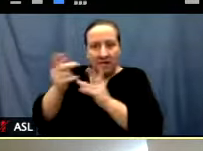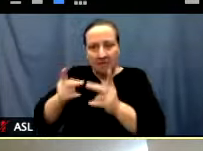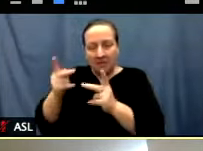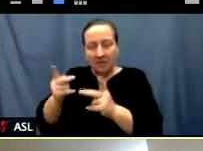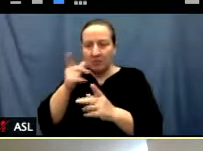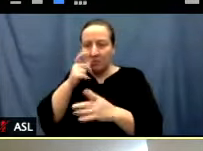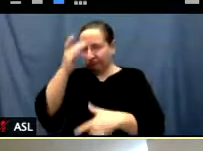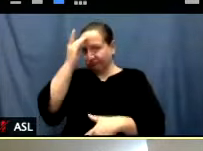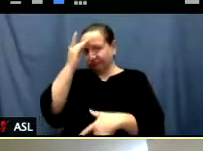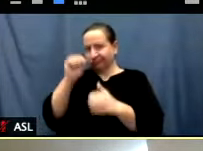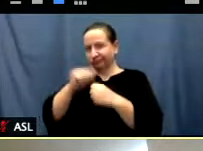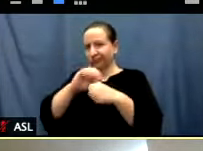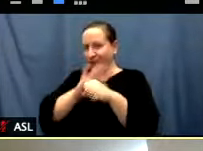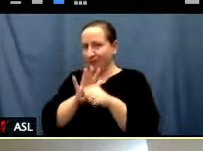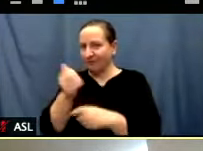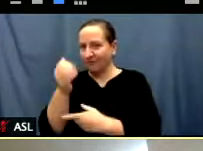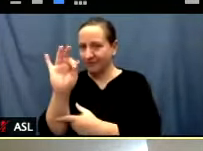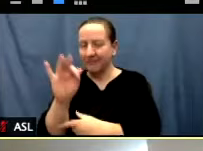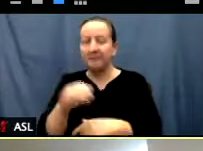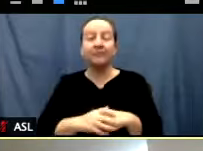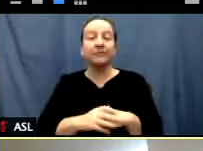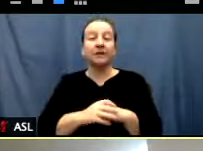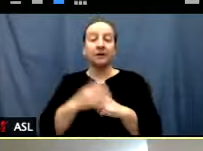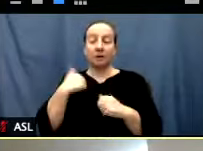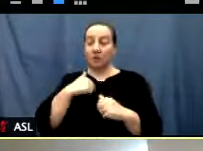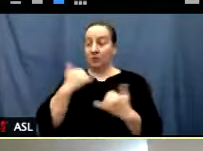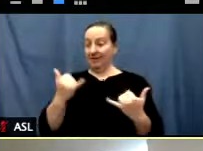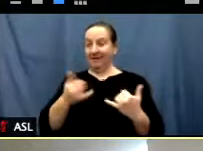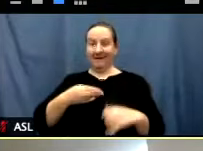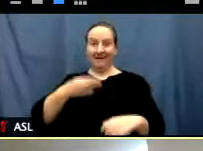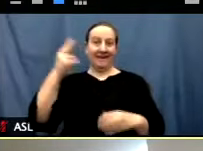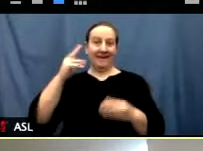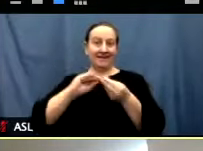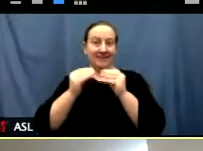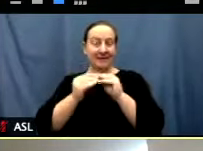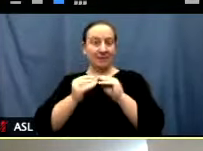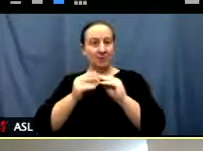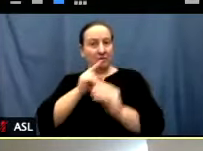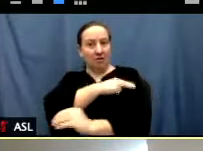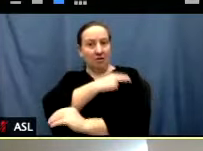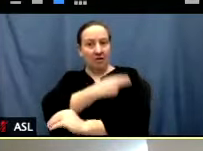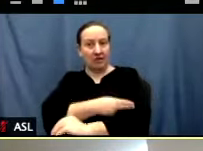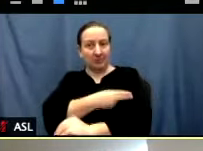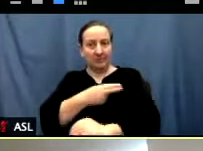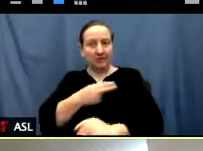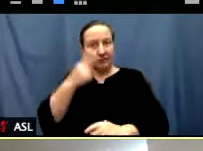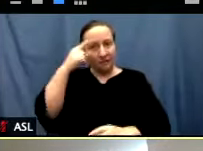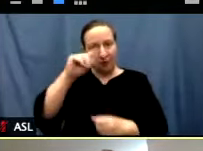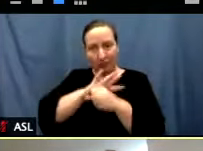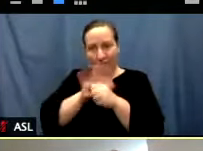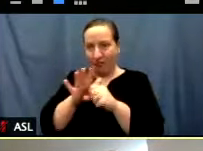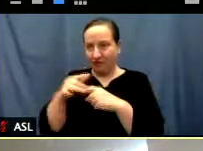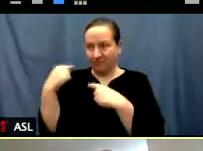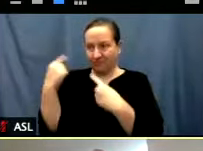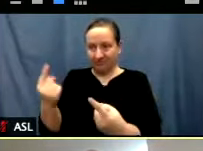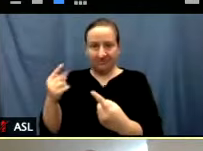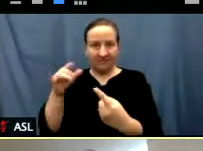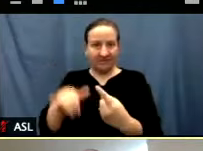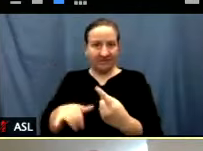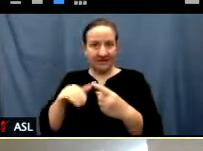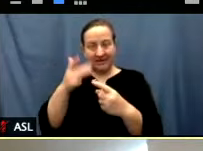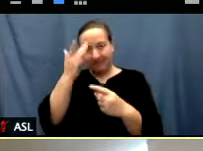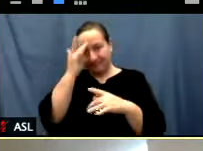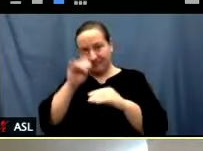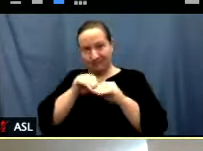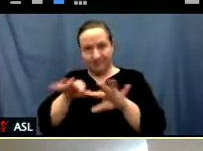we are at the highest point in hospitalizations in the course of this pandemic. In April, we peaked at